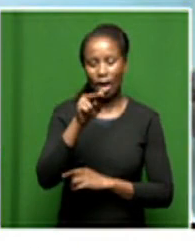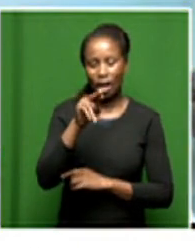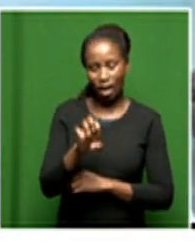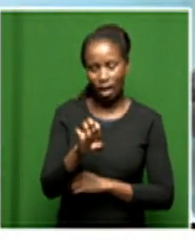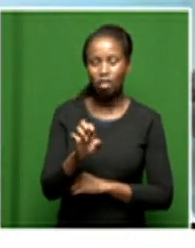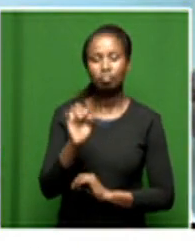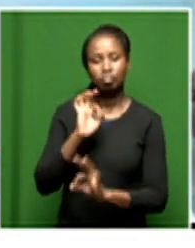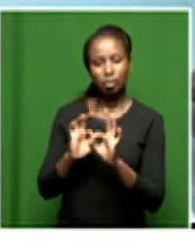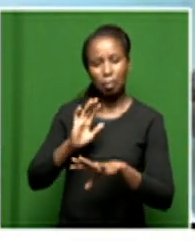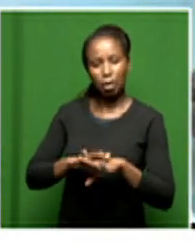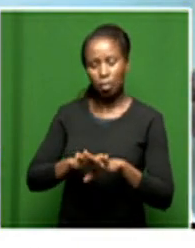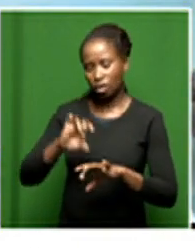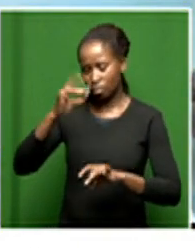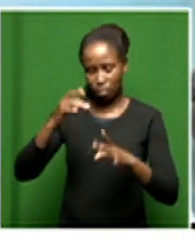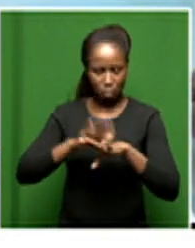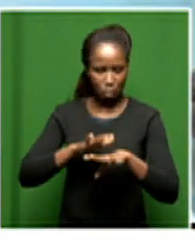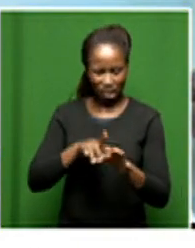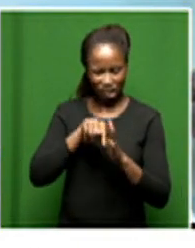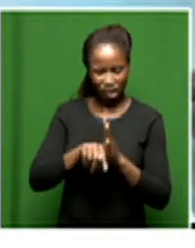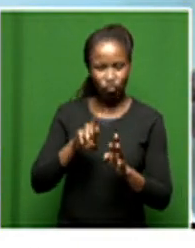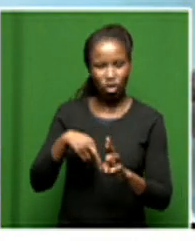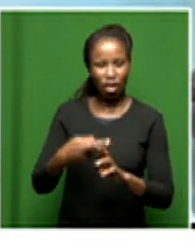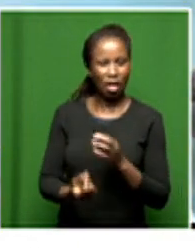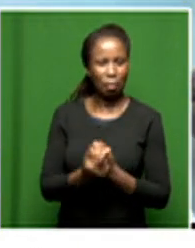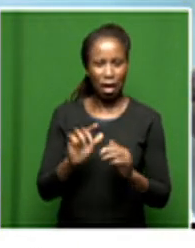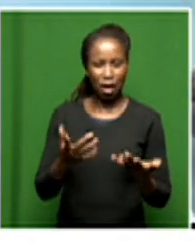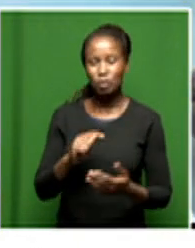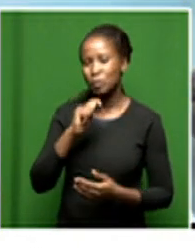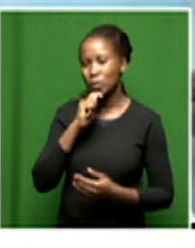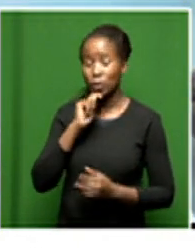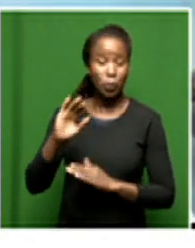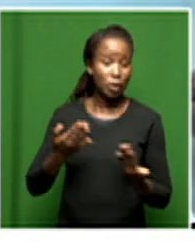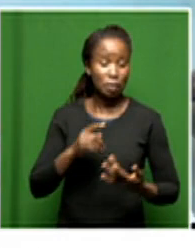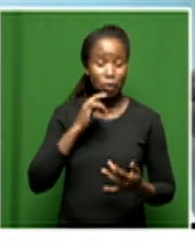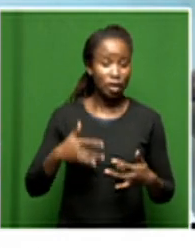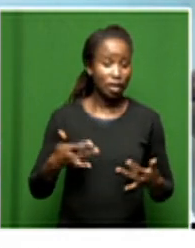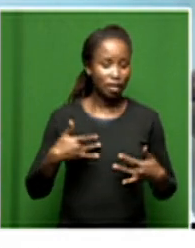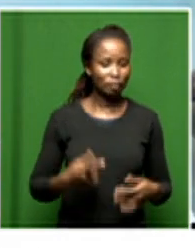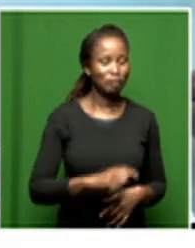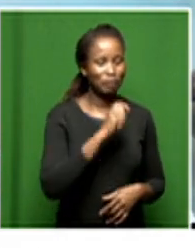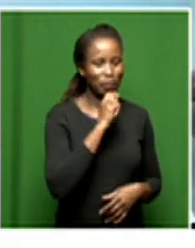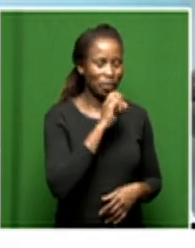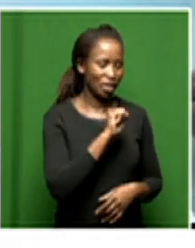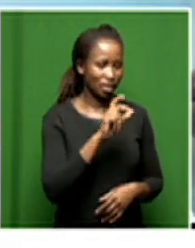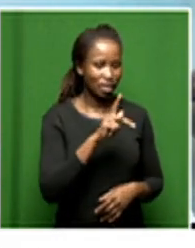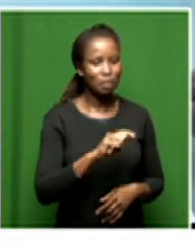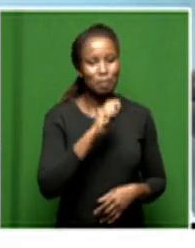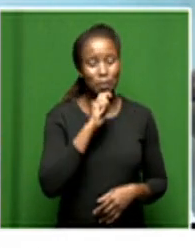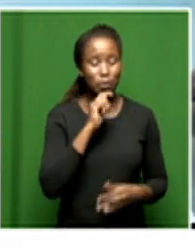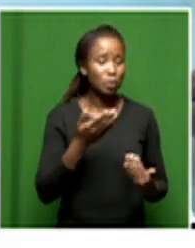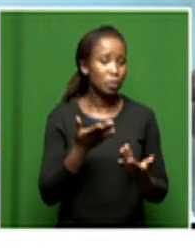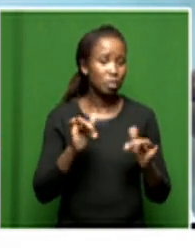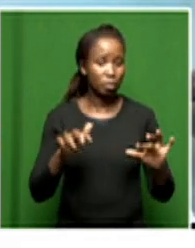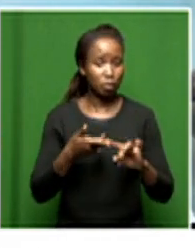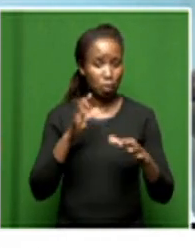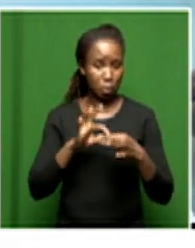results. Wayne, good to see you again. Welcome to Morning Live. Good morning, Sakina, and good morning to all the viewers. Wayne, if we look